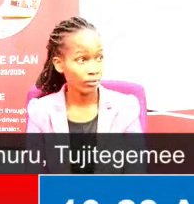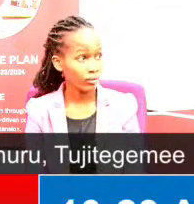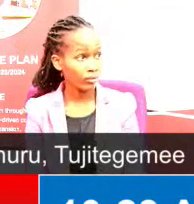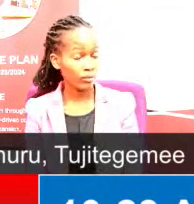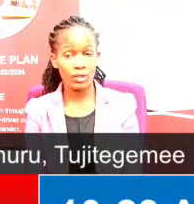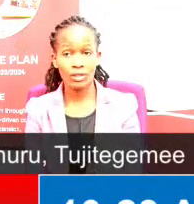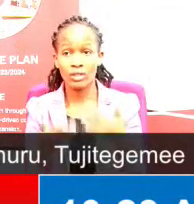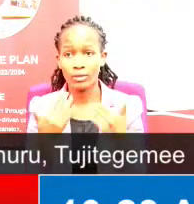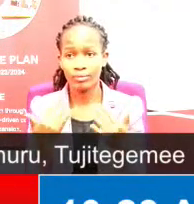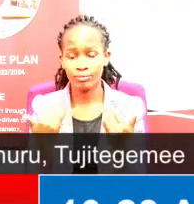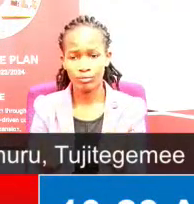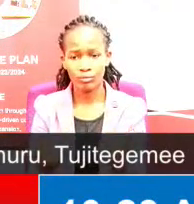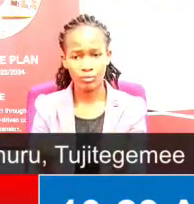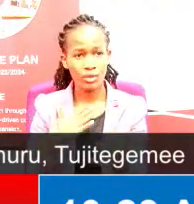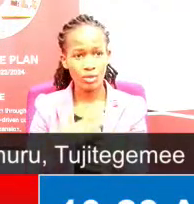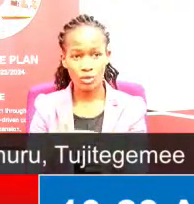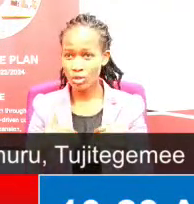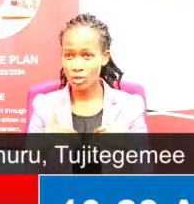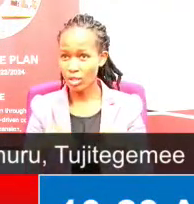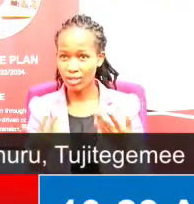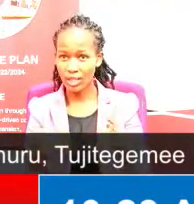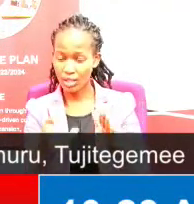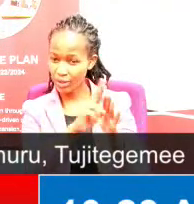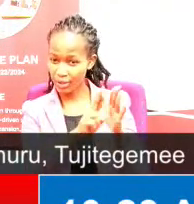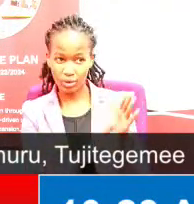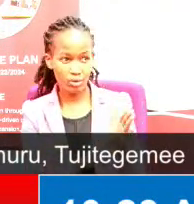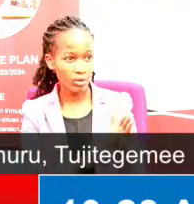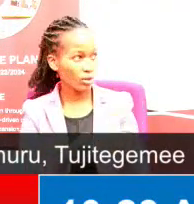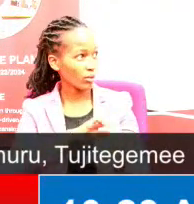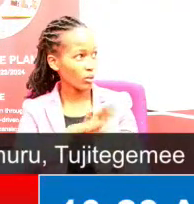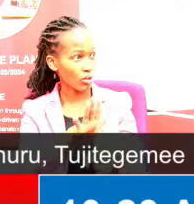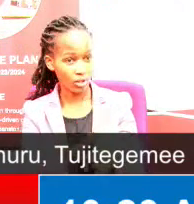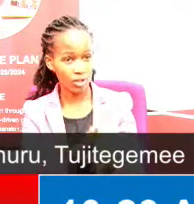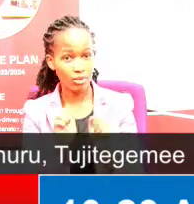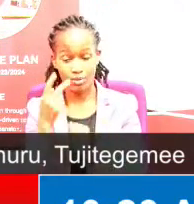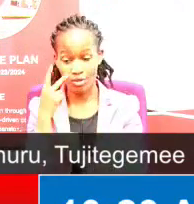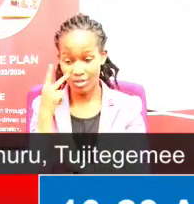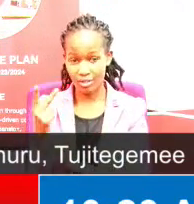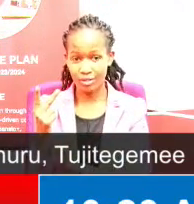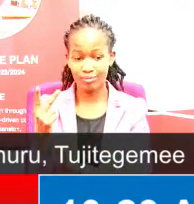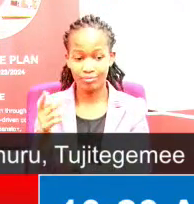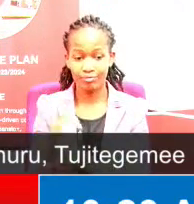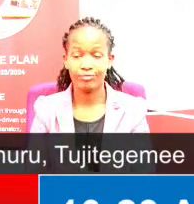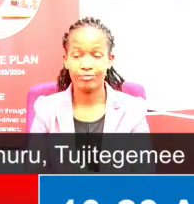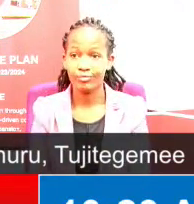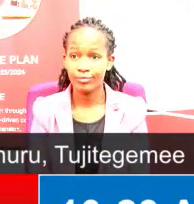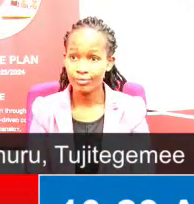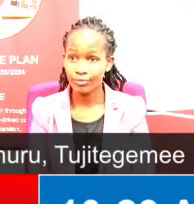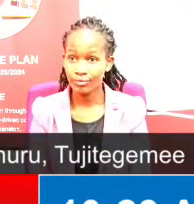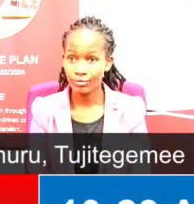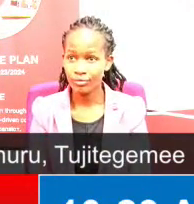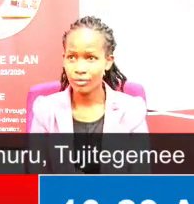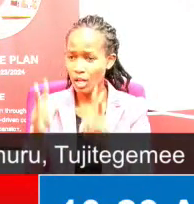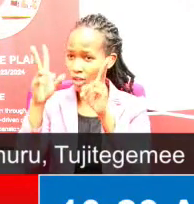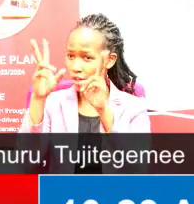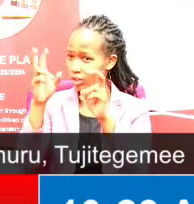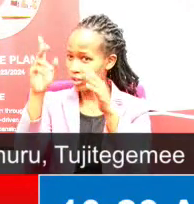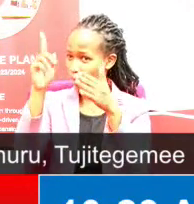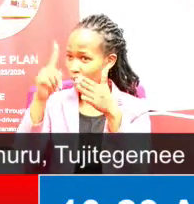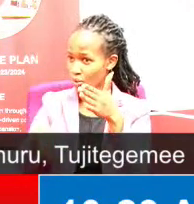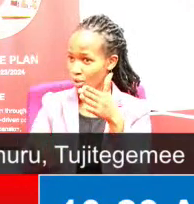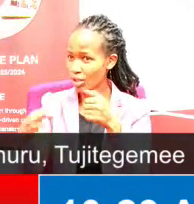thank you. We are strictly observing COVID-19 protocol, as you can see. The theme of